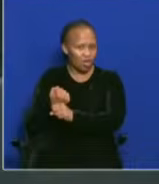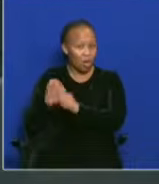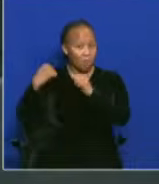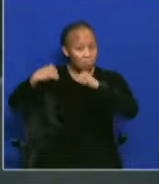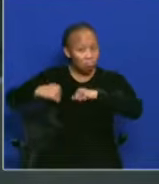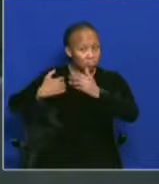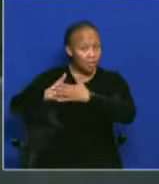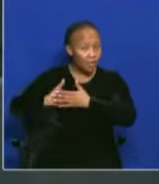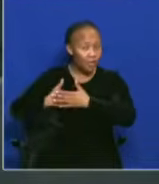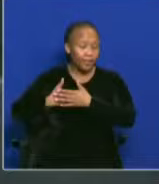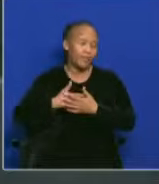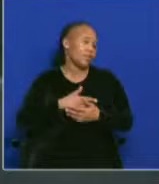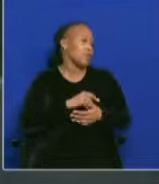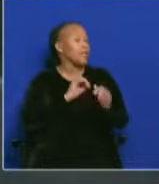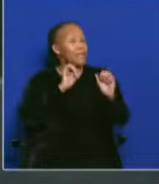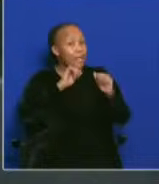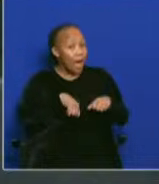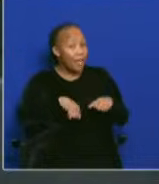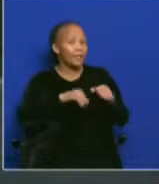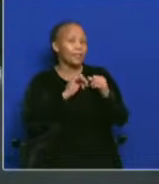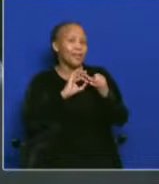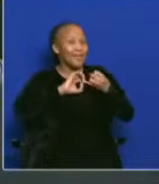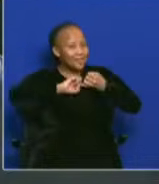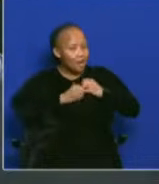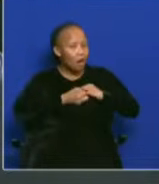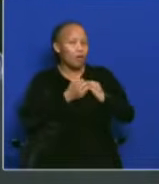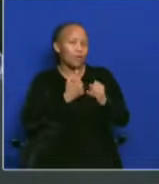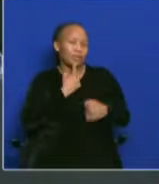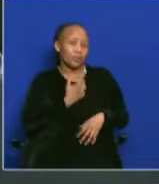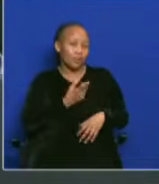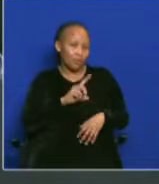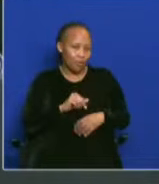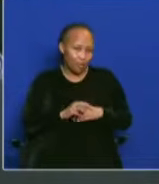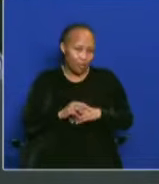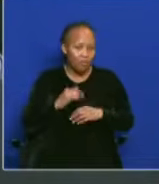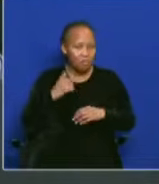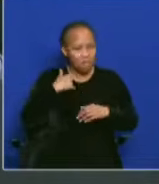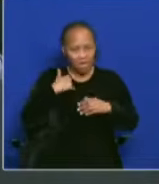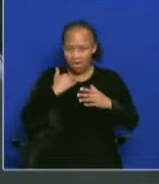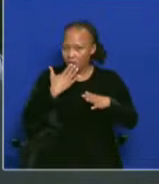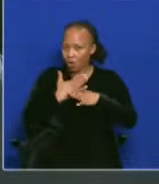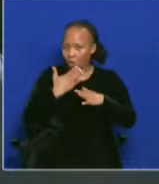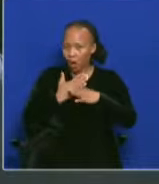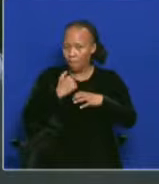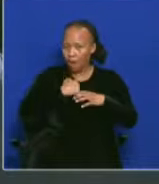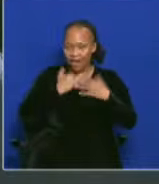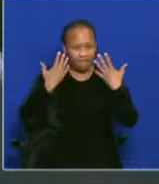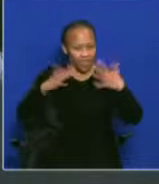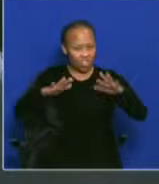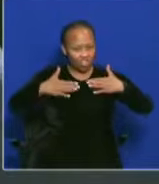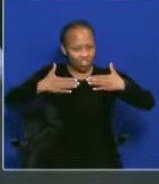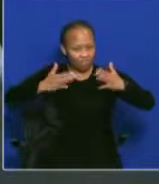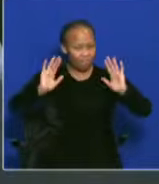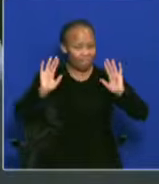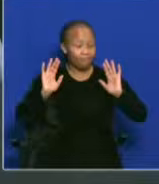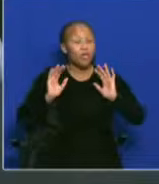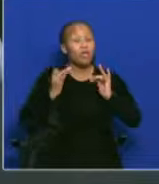he's trying to say here is that I've done my part now, and he says so a little bit further in the